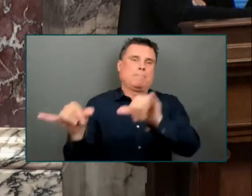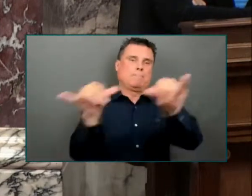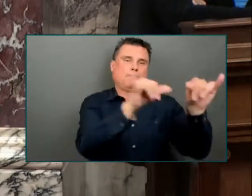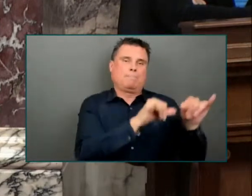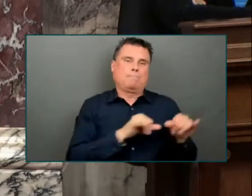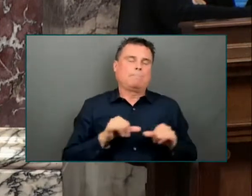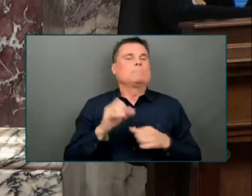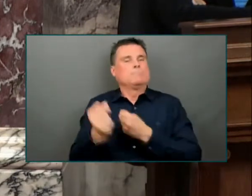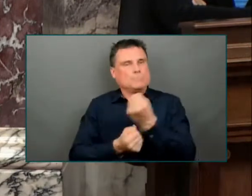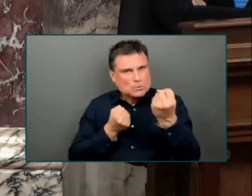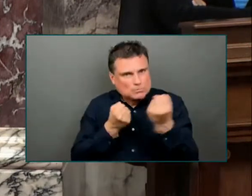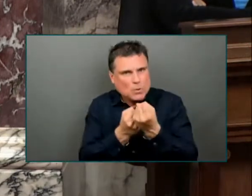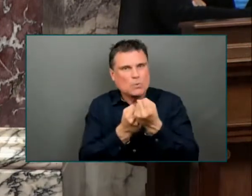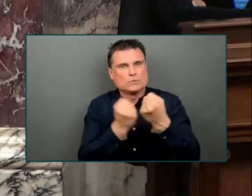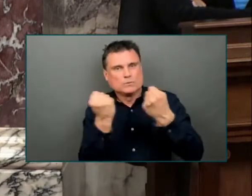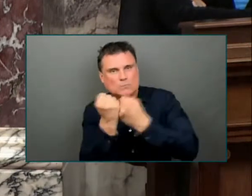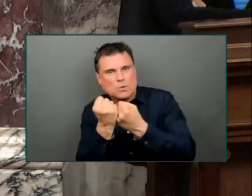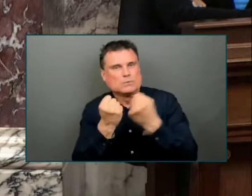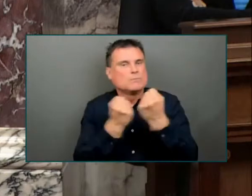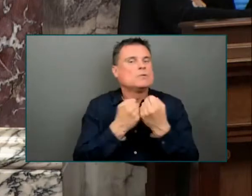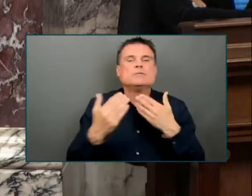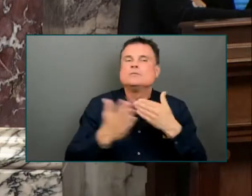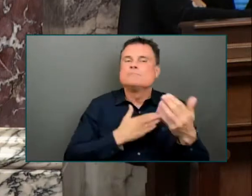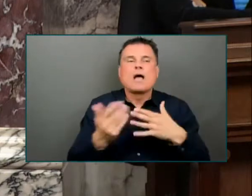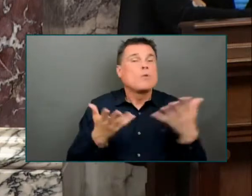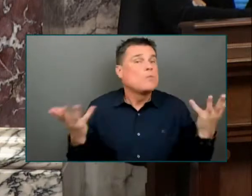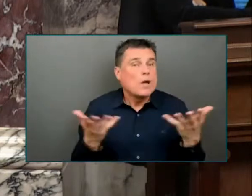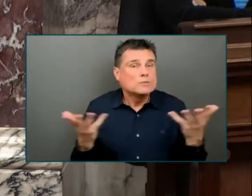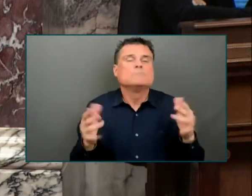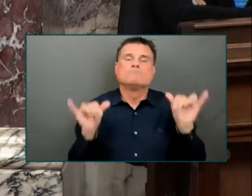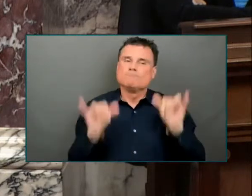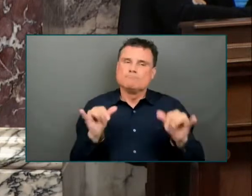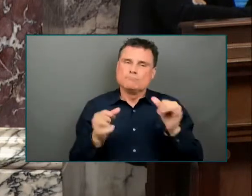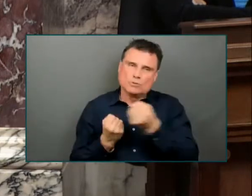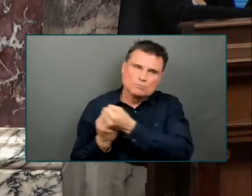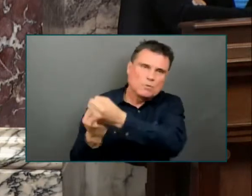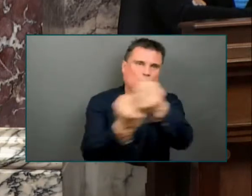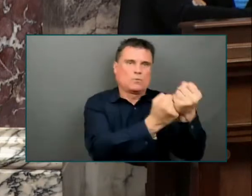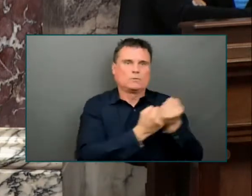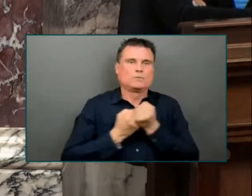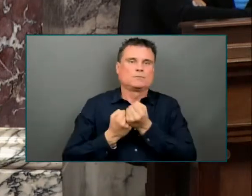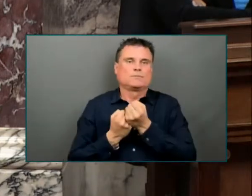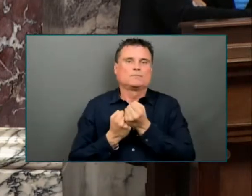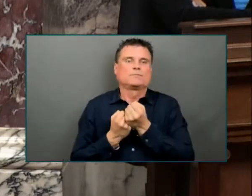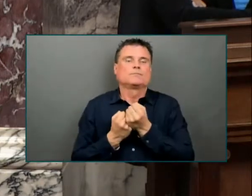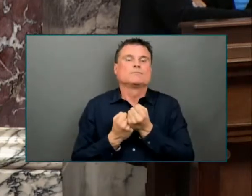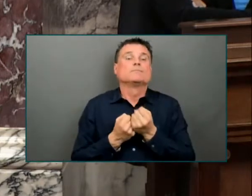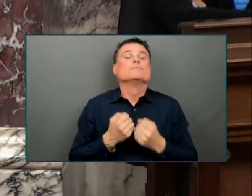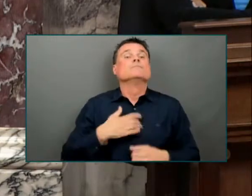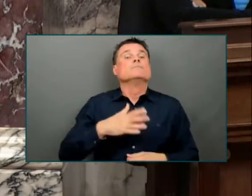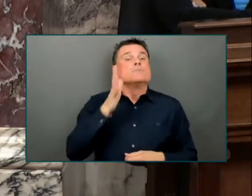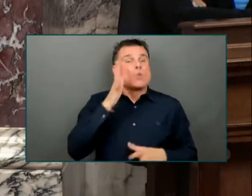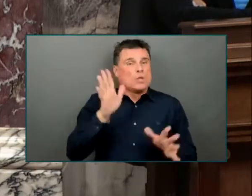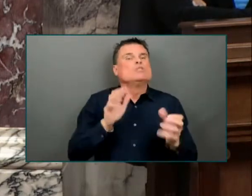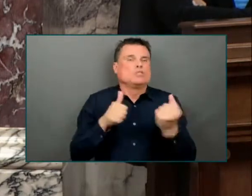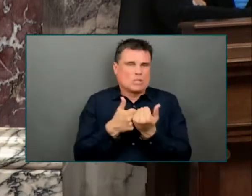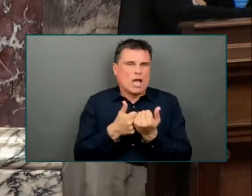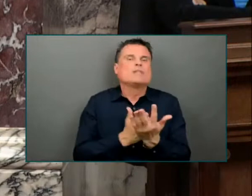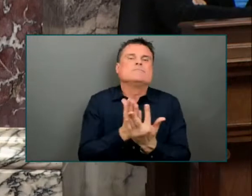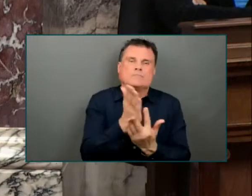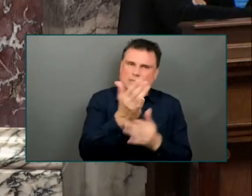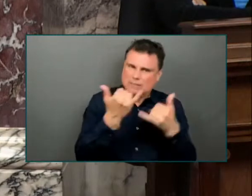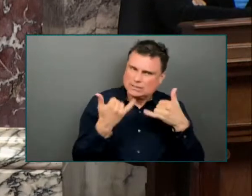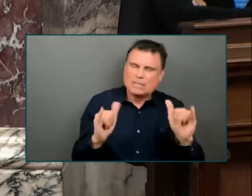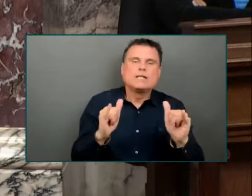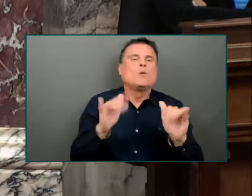We are there for them. There are challenges ahead, but I am confident that by drawing on our shared